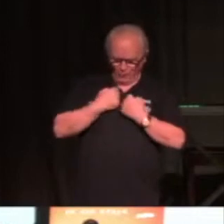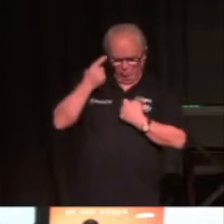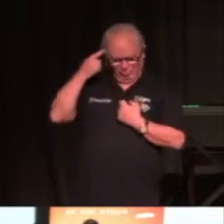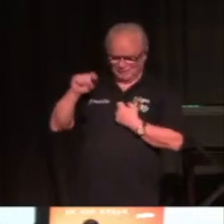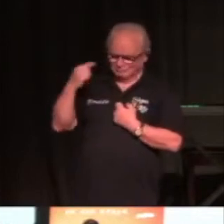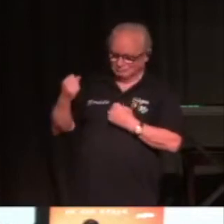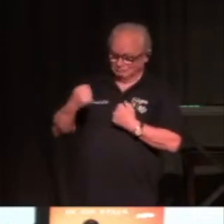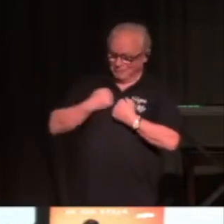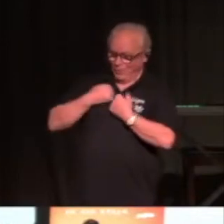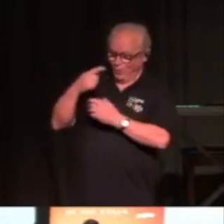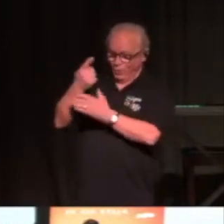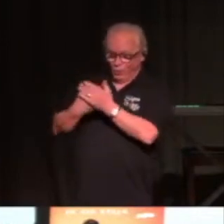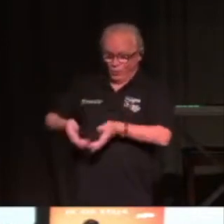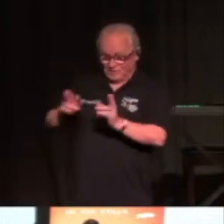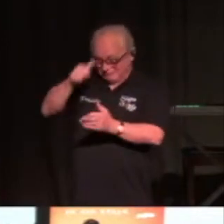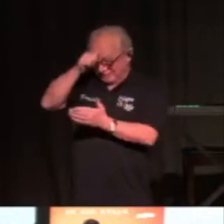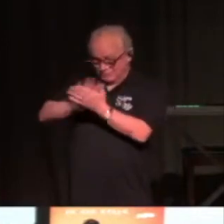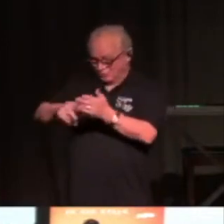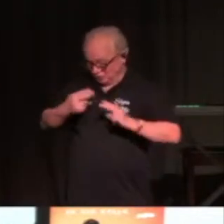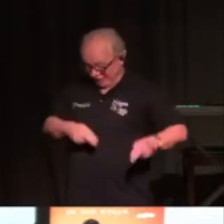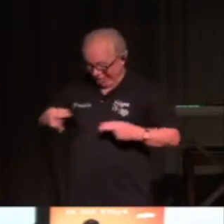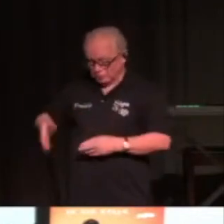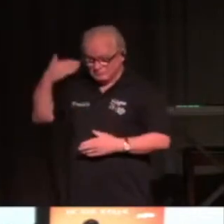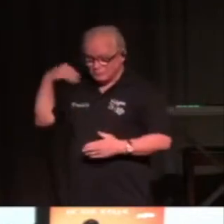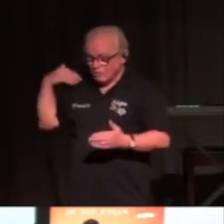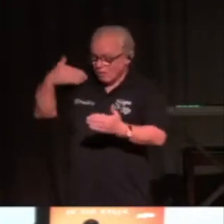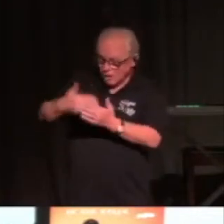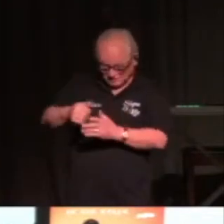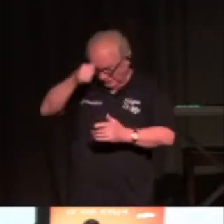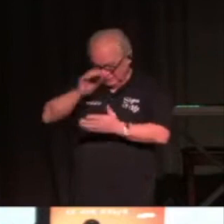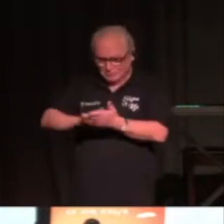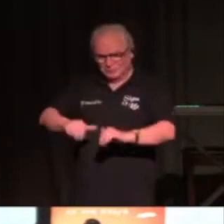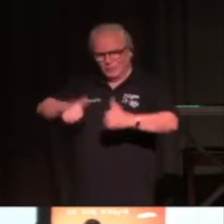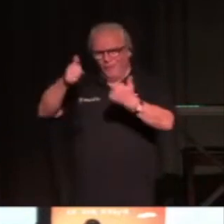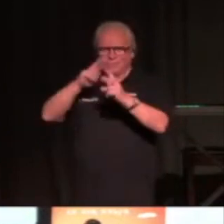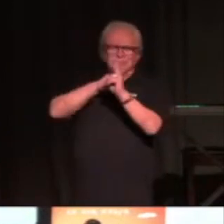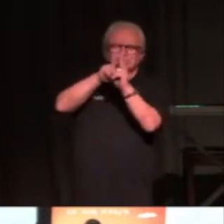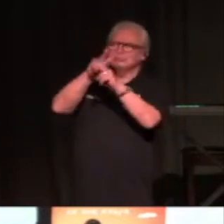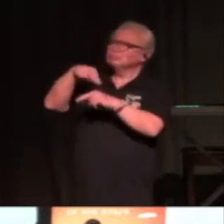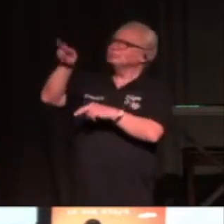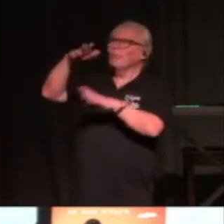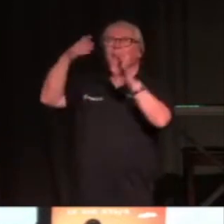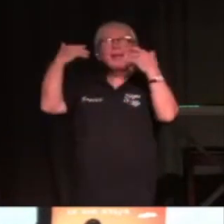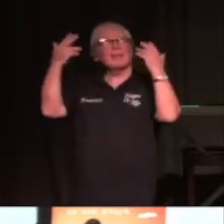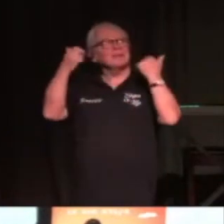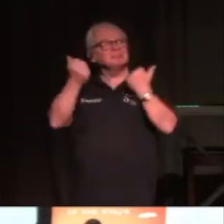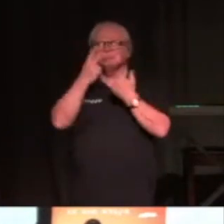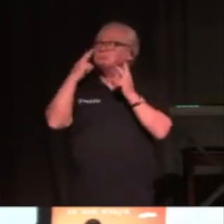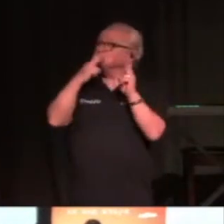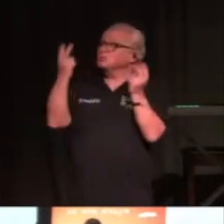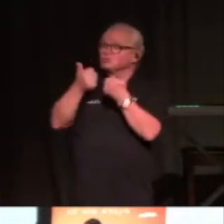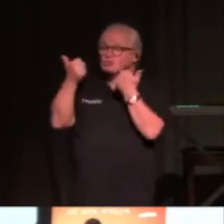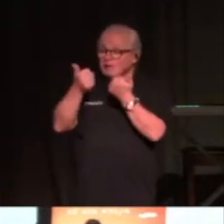These were experienced sailors, and so they were going by their human reasoning. It looks okay.